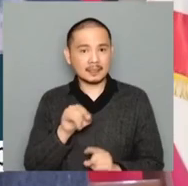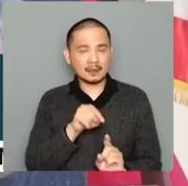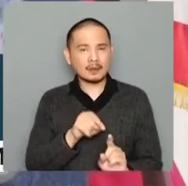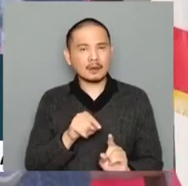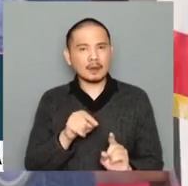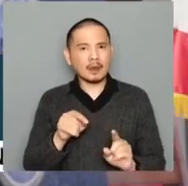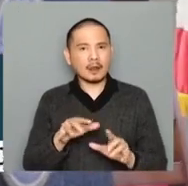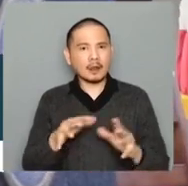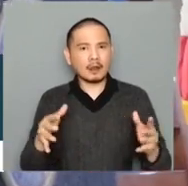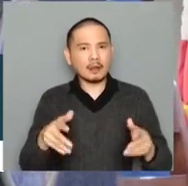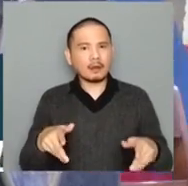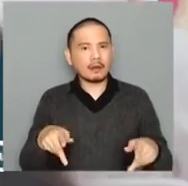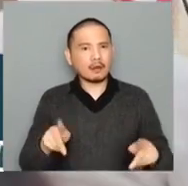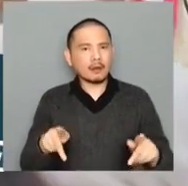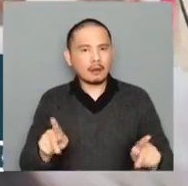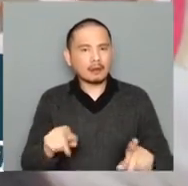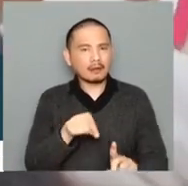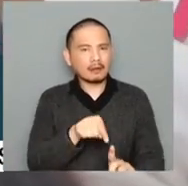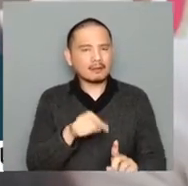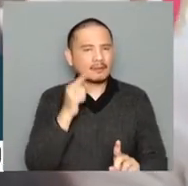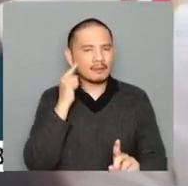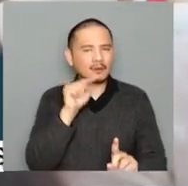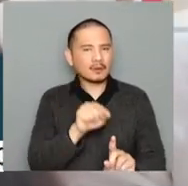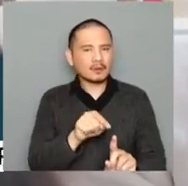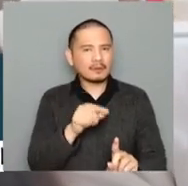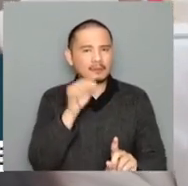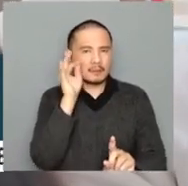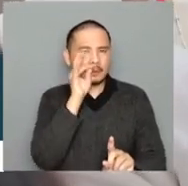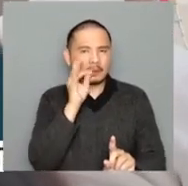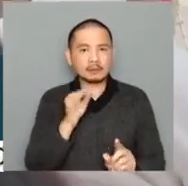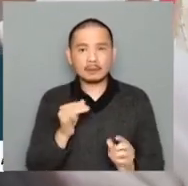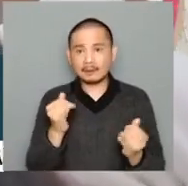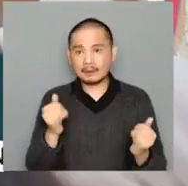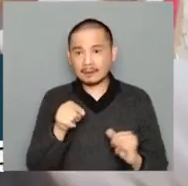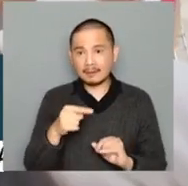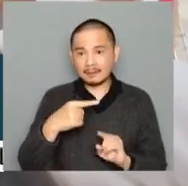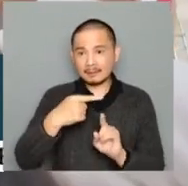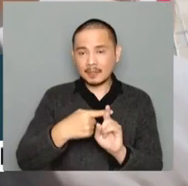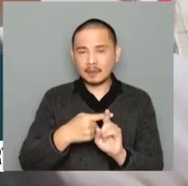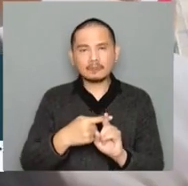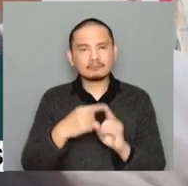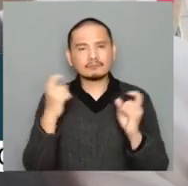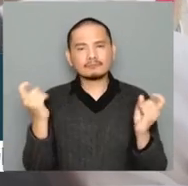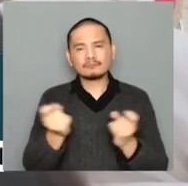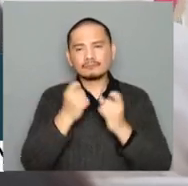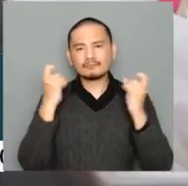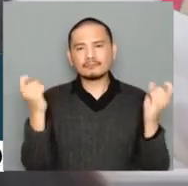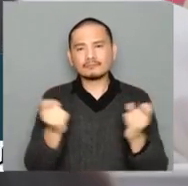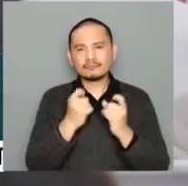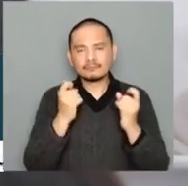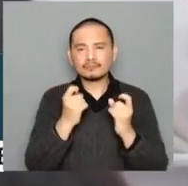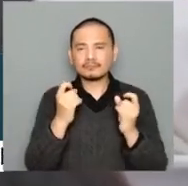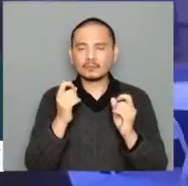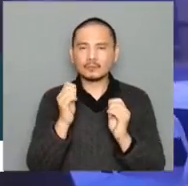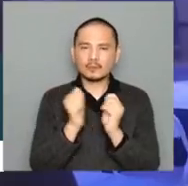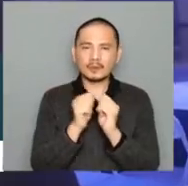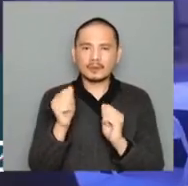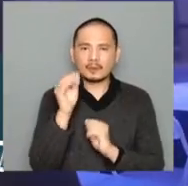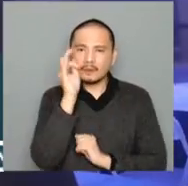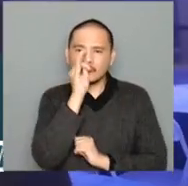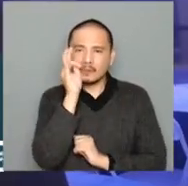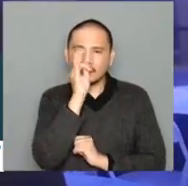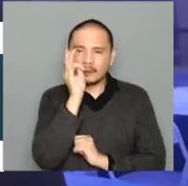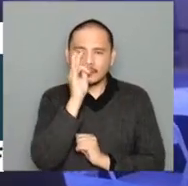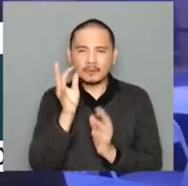positions. And when October comes around, they make sure to share Pinoy pride with the community and local officials. One of the great things that we saw